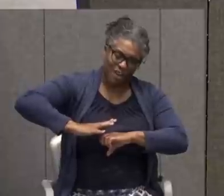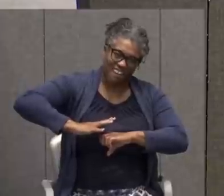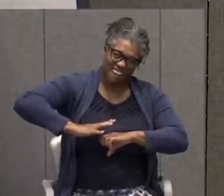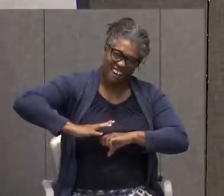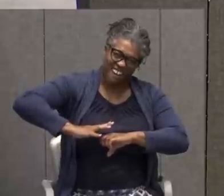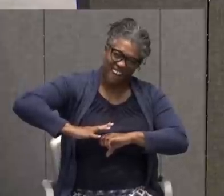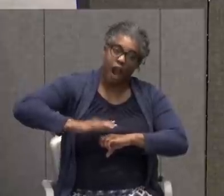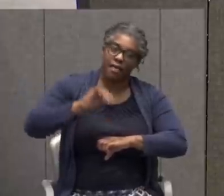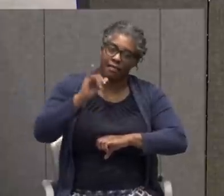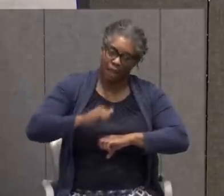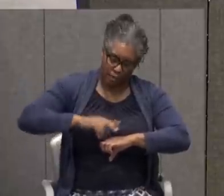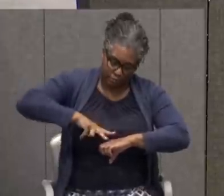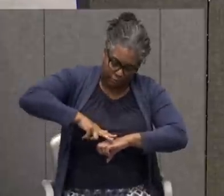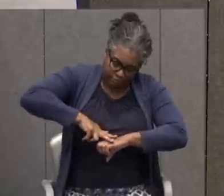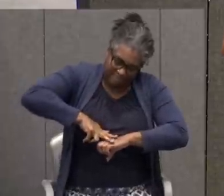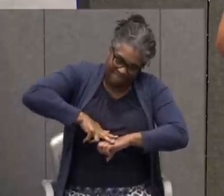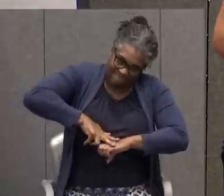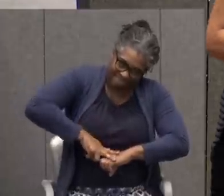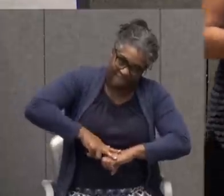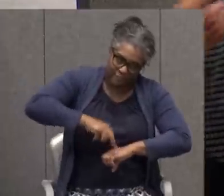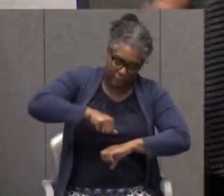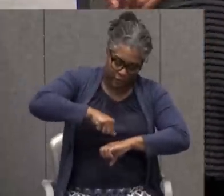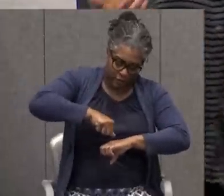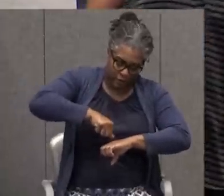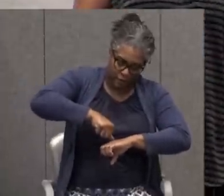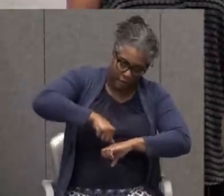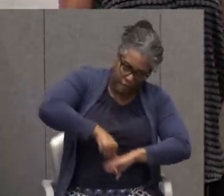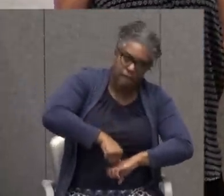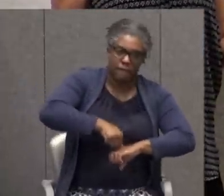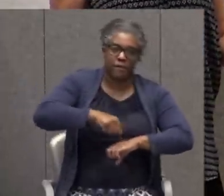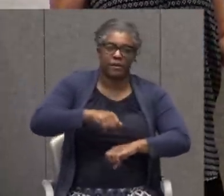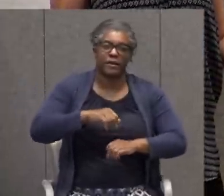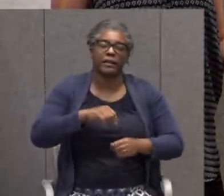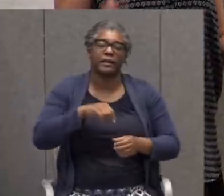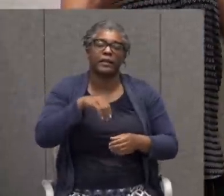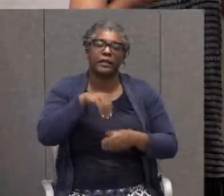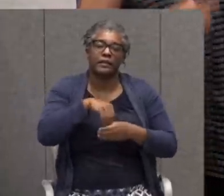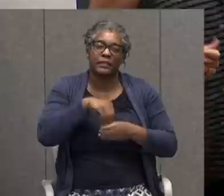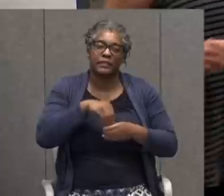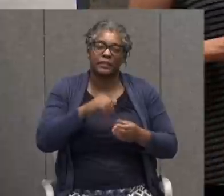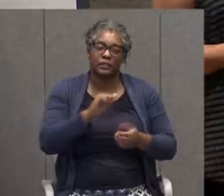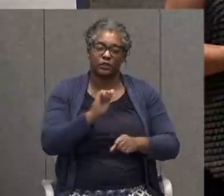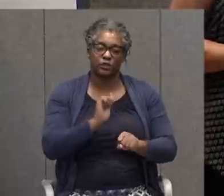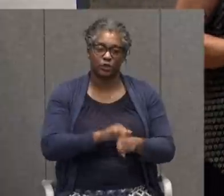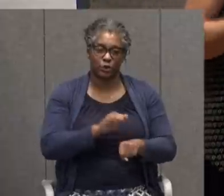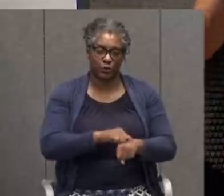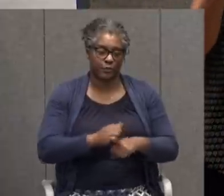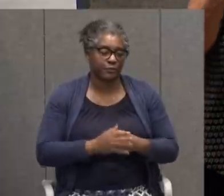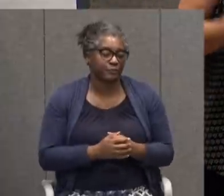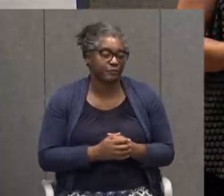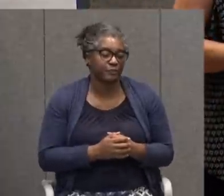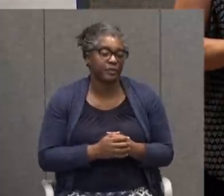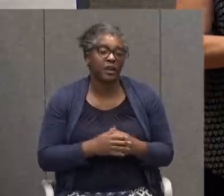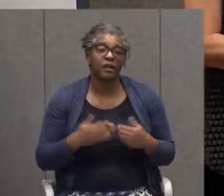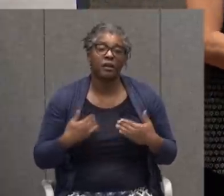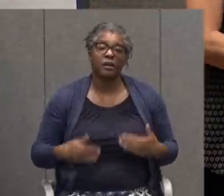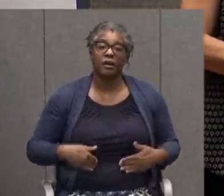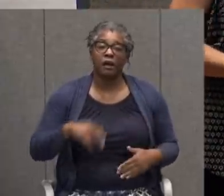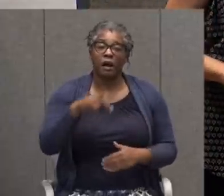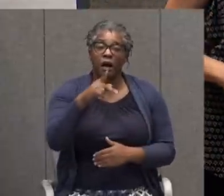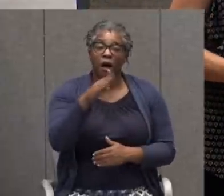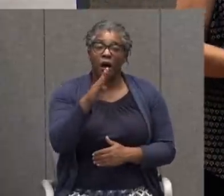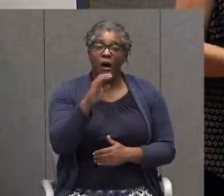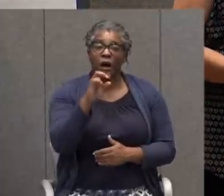of ancient animals. So the actual parts means it is a bone. It could be a